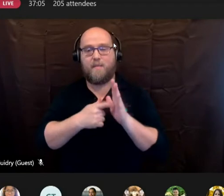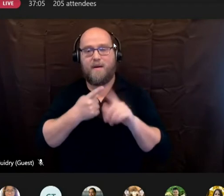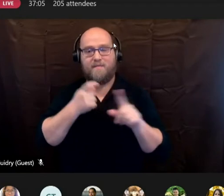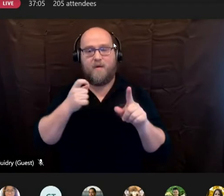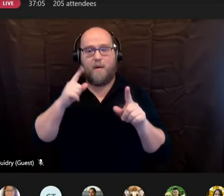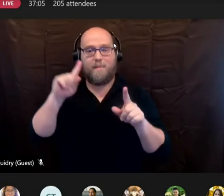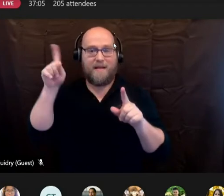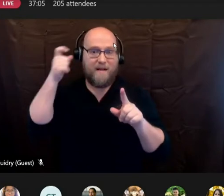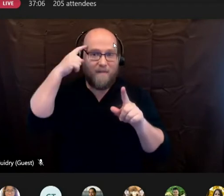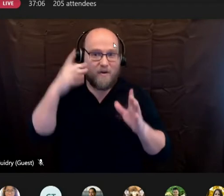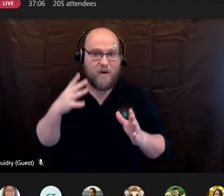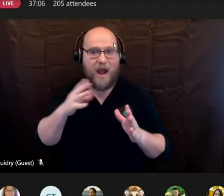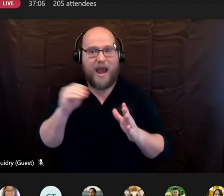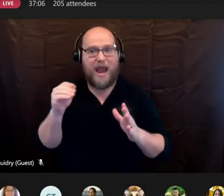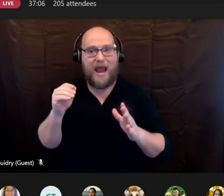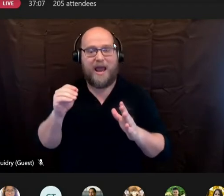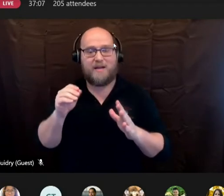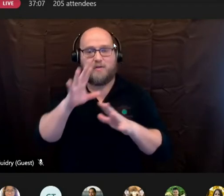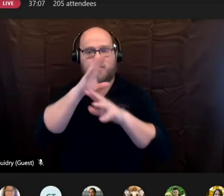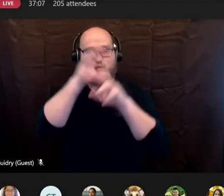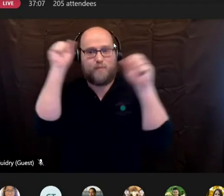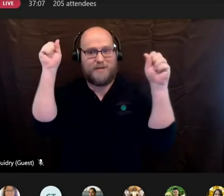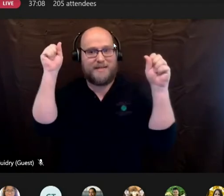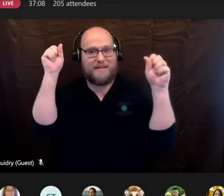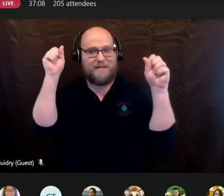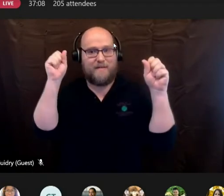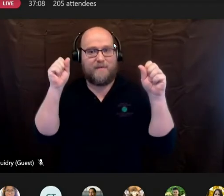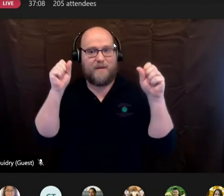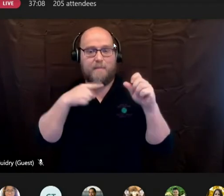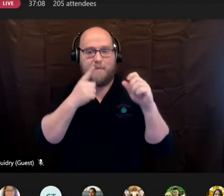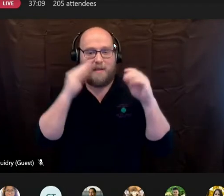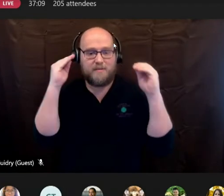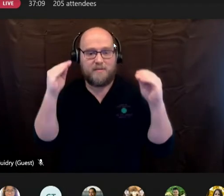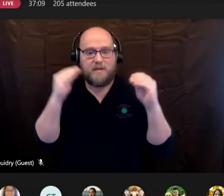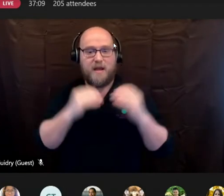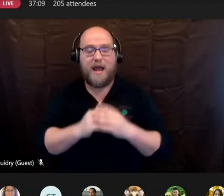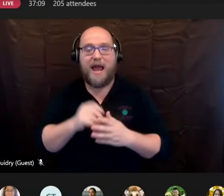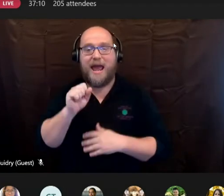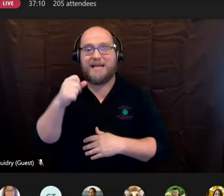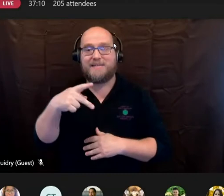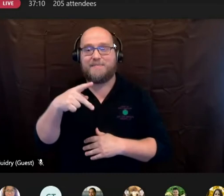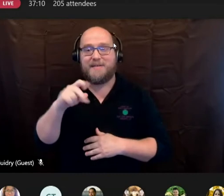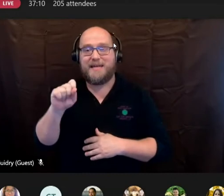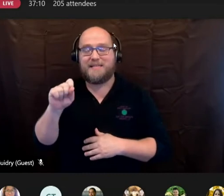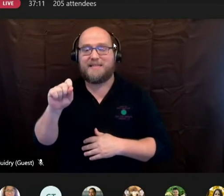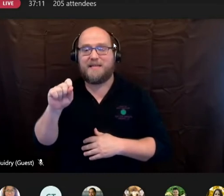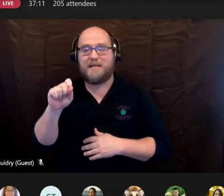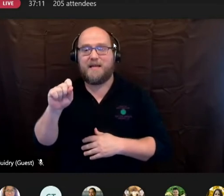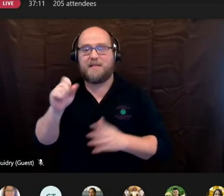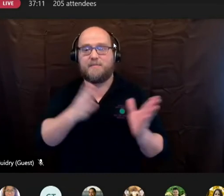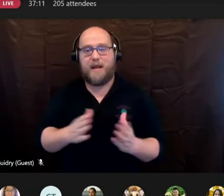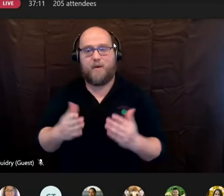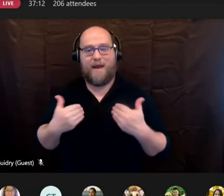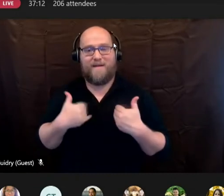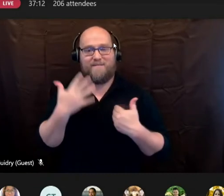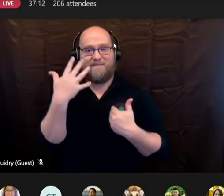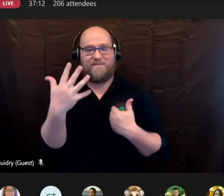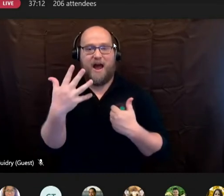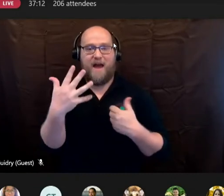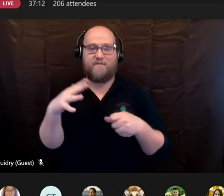best serve our students, SPS is planning to have 5 full days of in-person instruction at